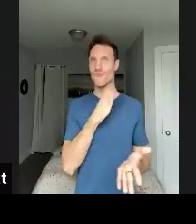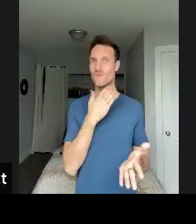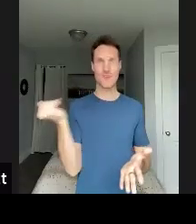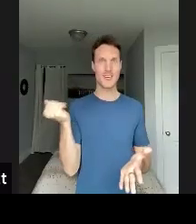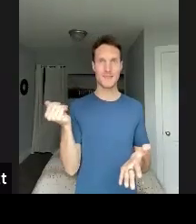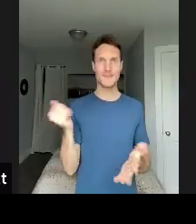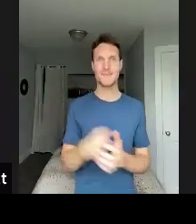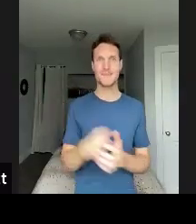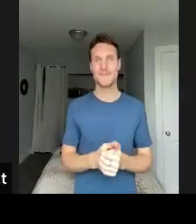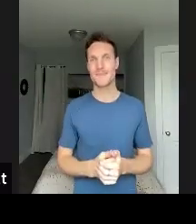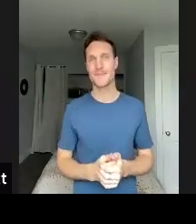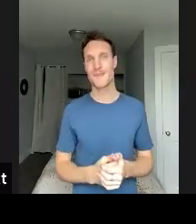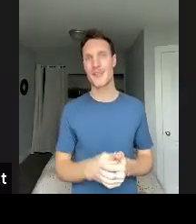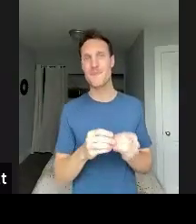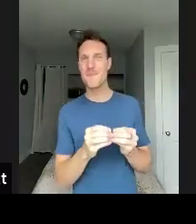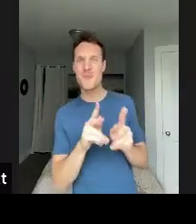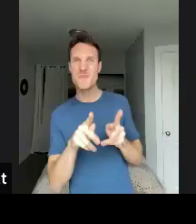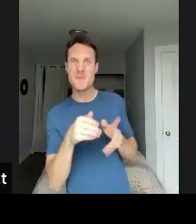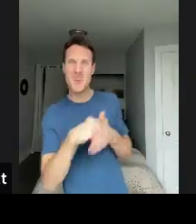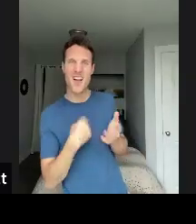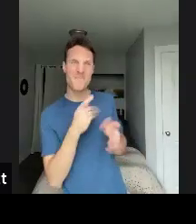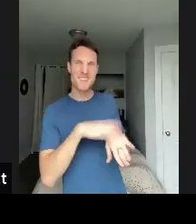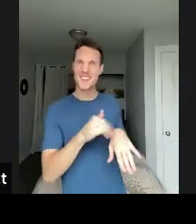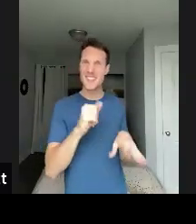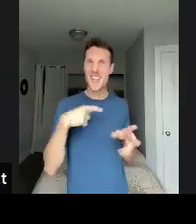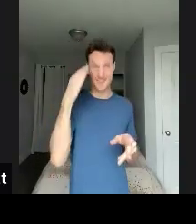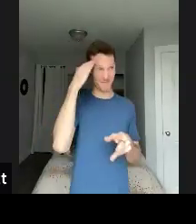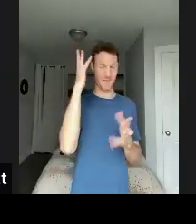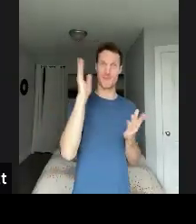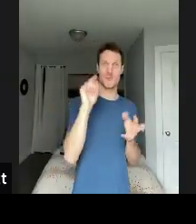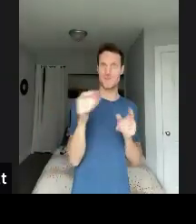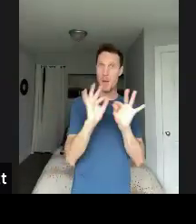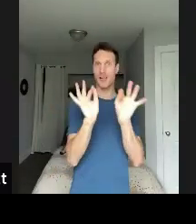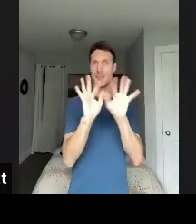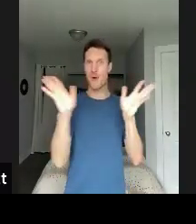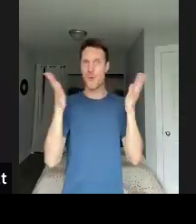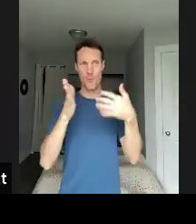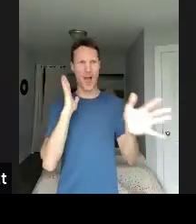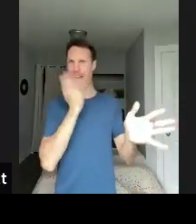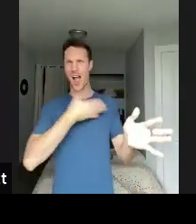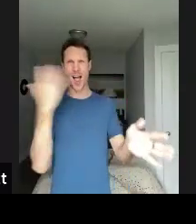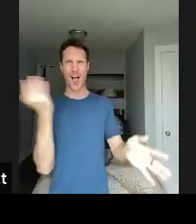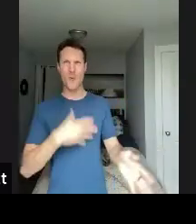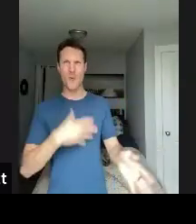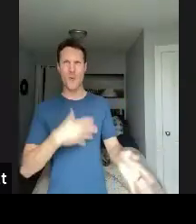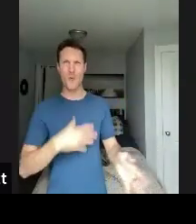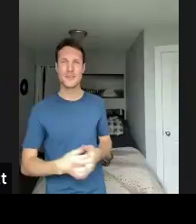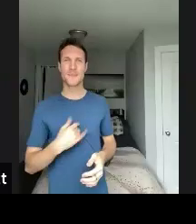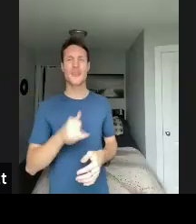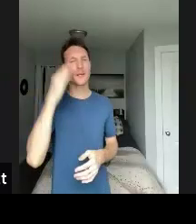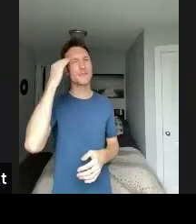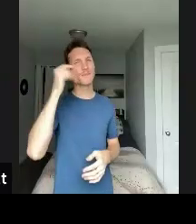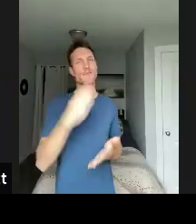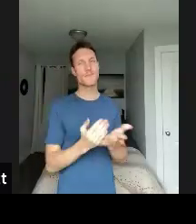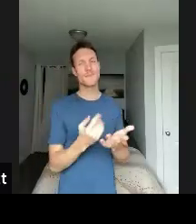we thought would want to register and be a part of the meetings. And I know a lot of you have emailed the HCBS email when